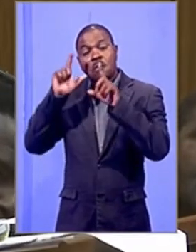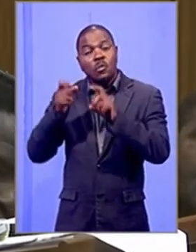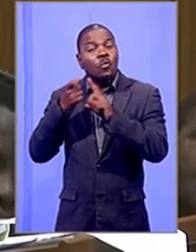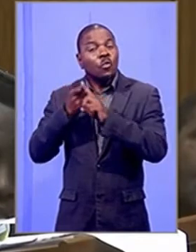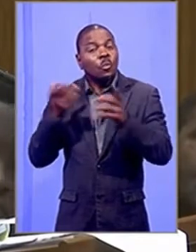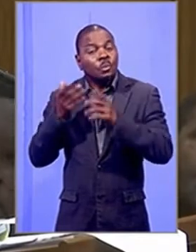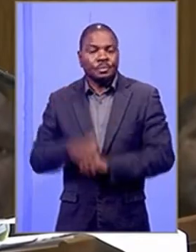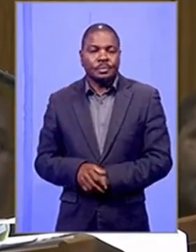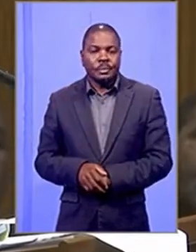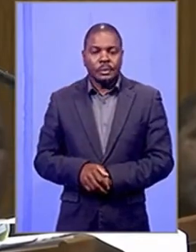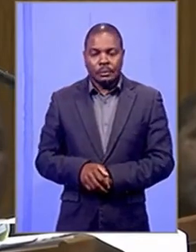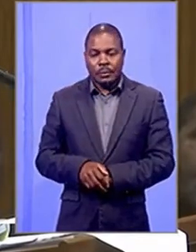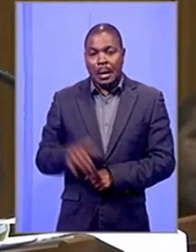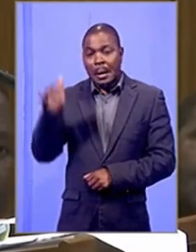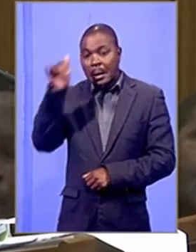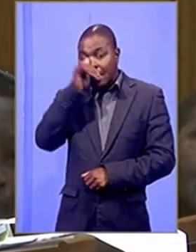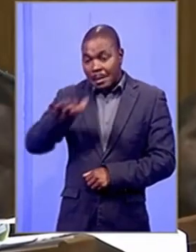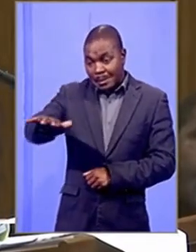in the crime scene